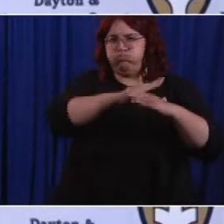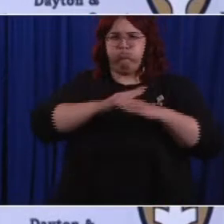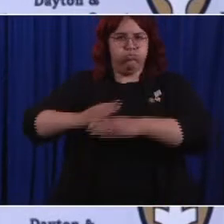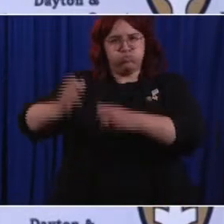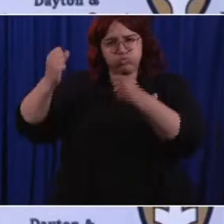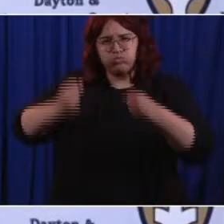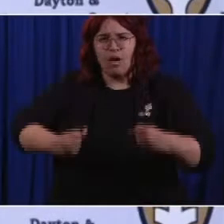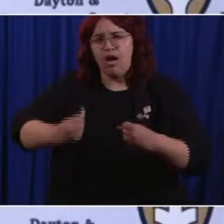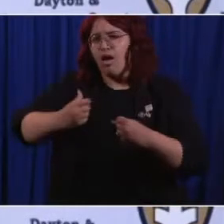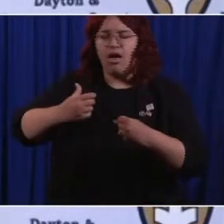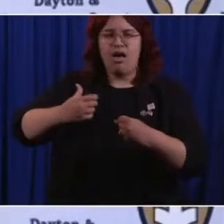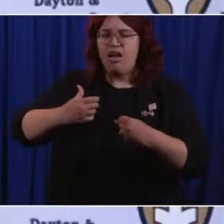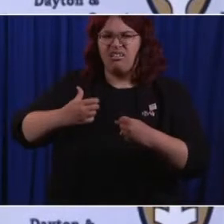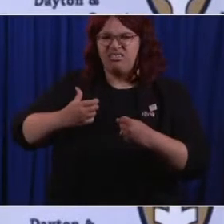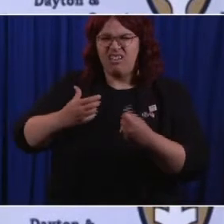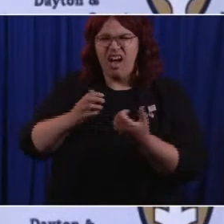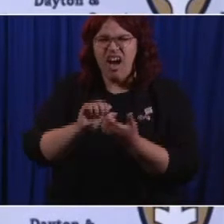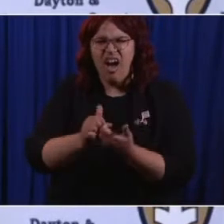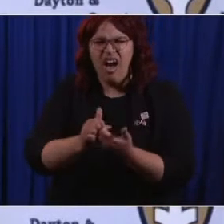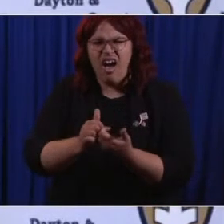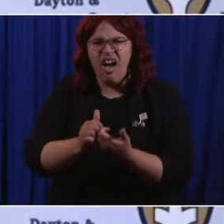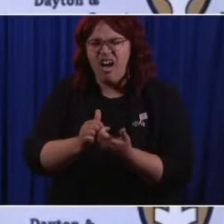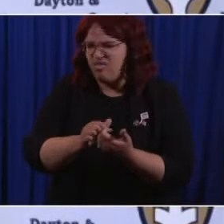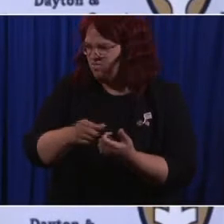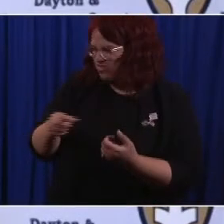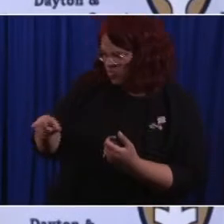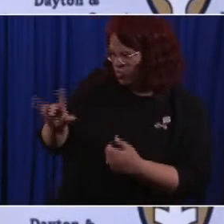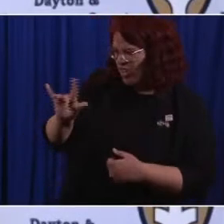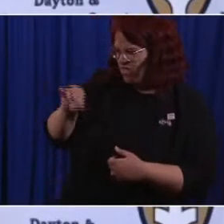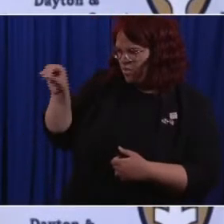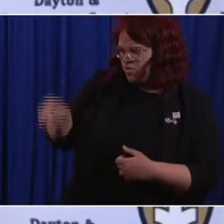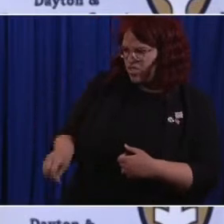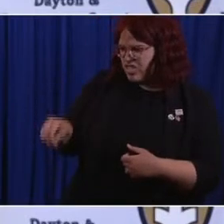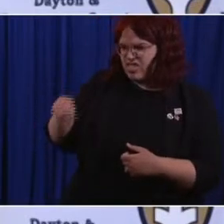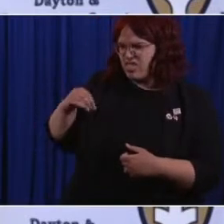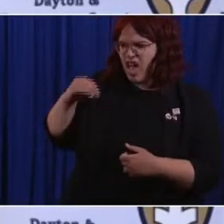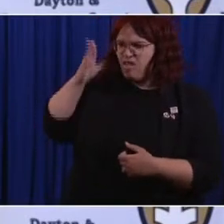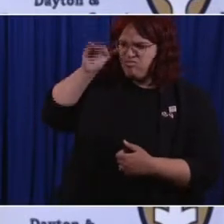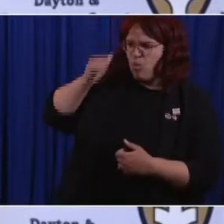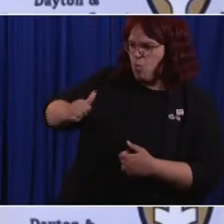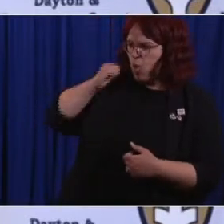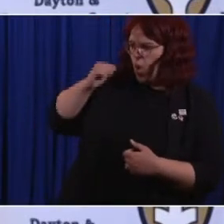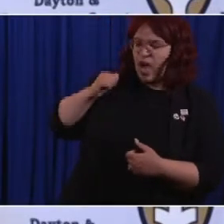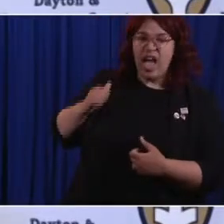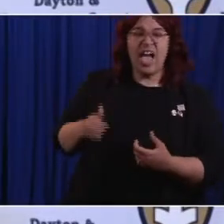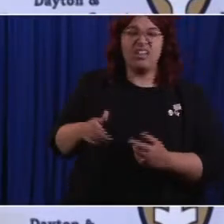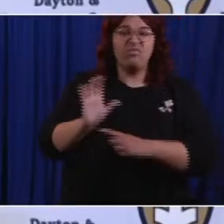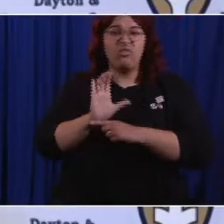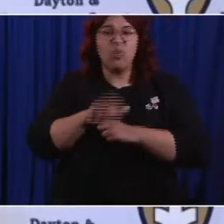you really don't have anything that's enforcing it and making people get it?